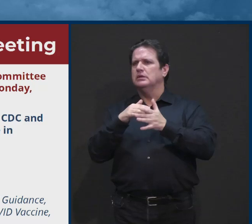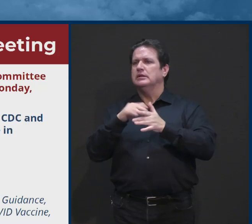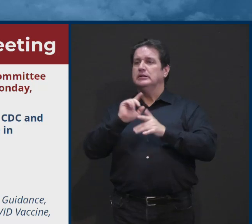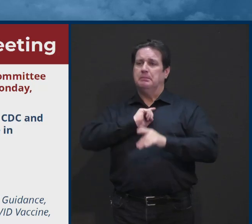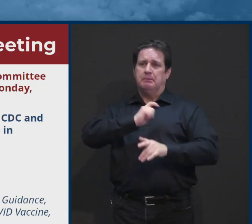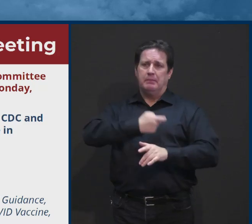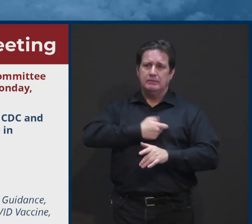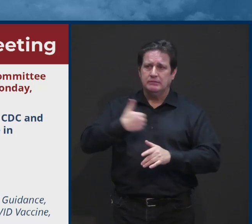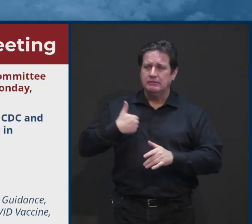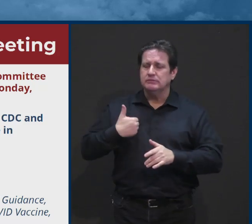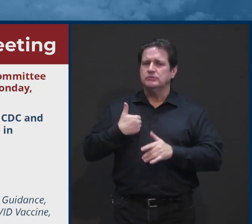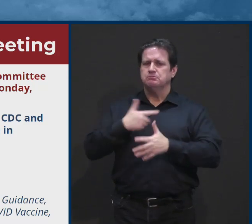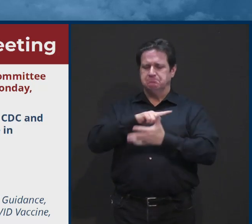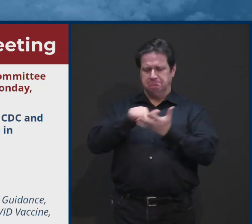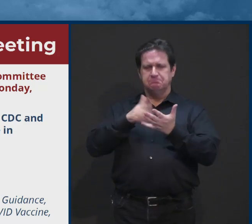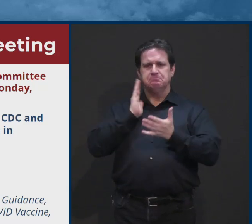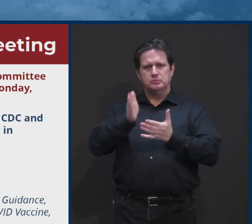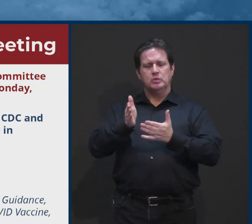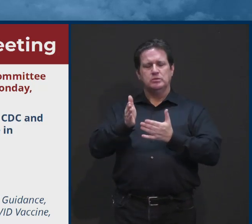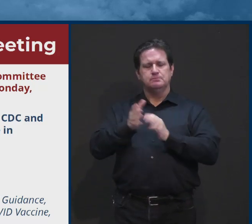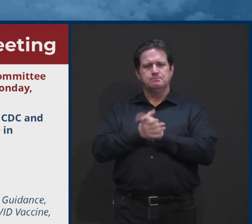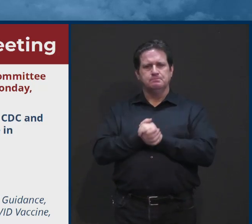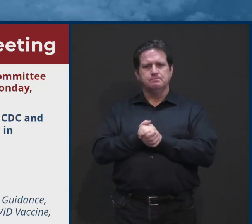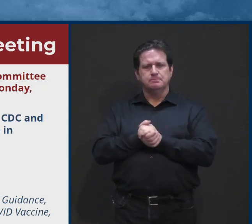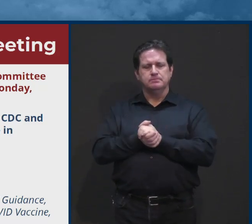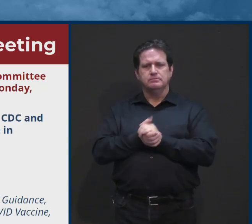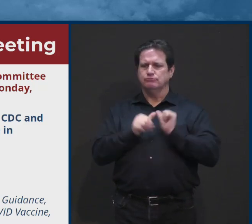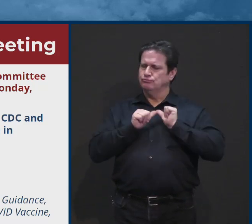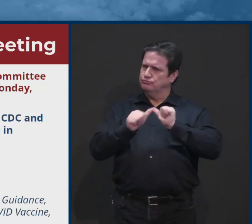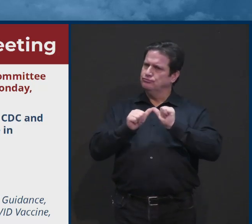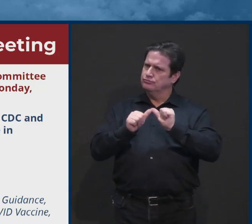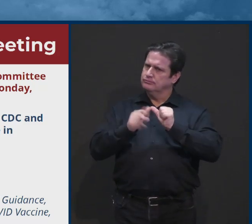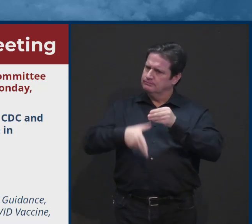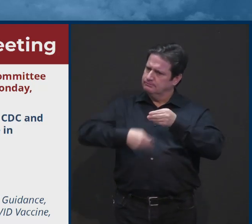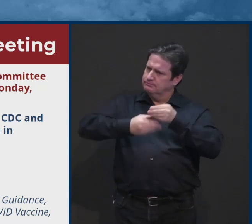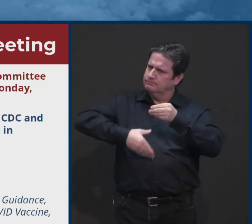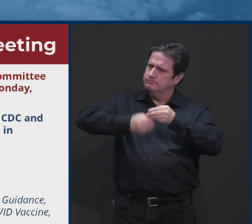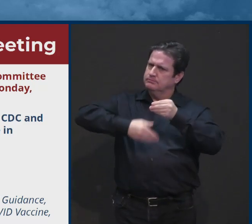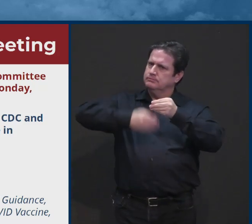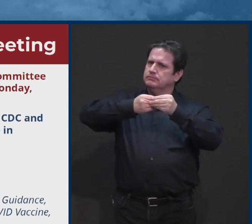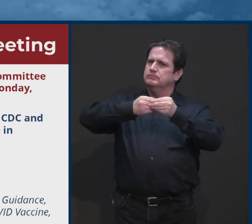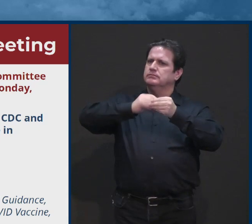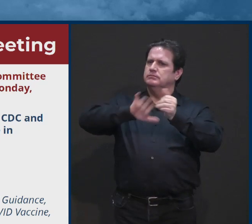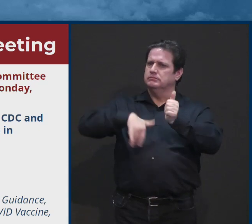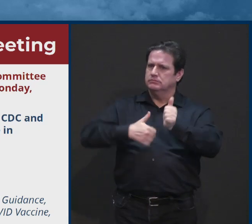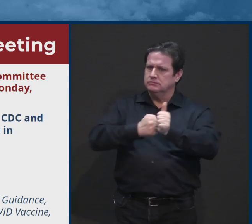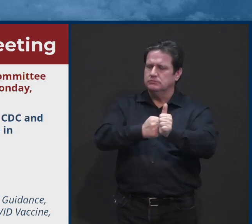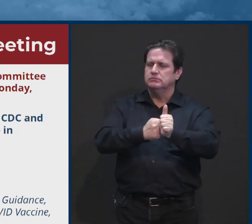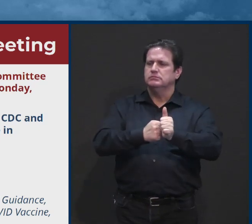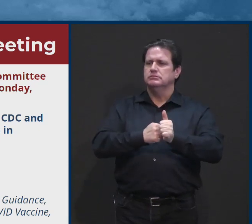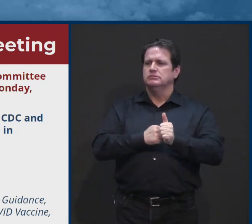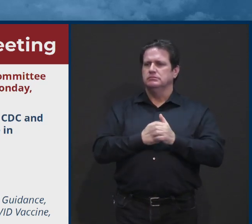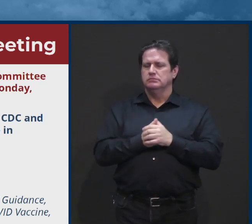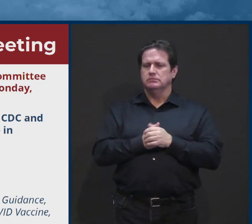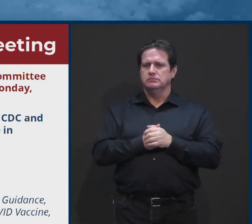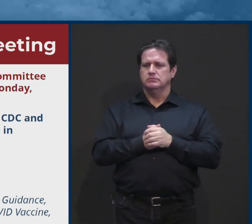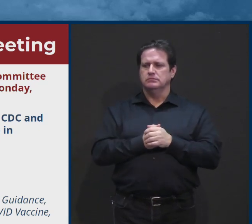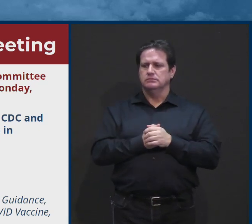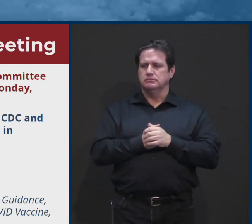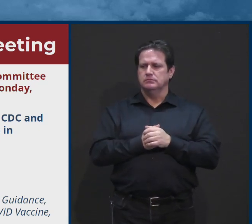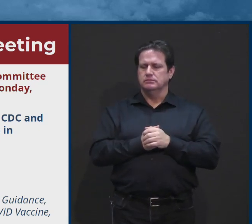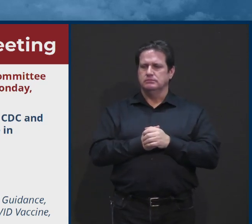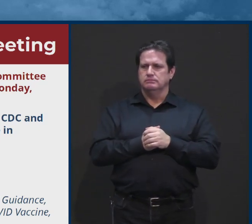Spanish, and we will continue to be providing updates as we go forward with the